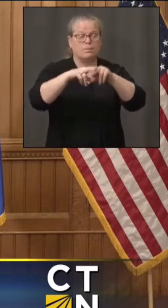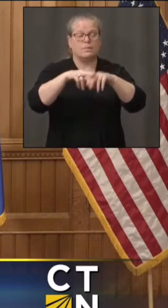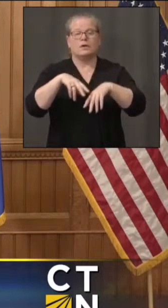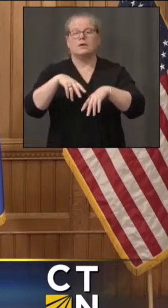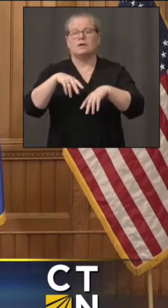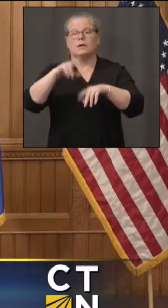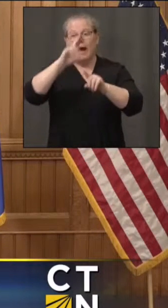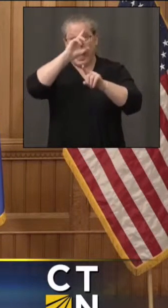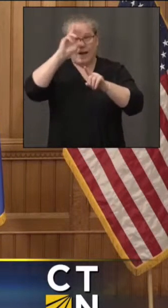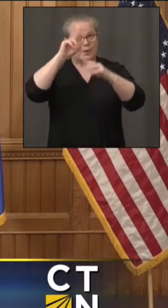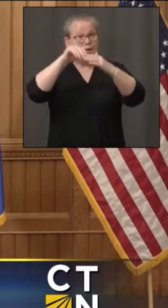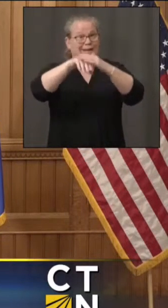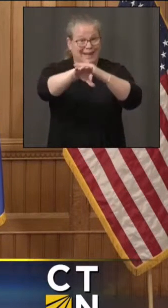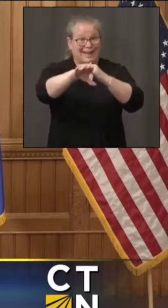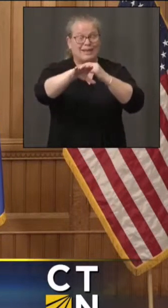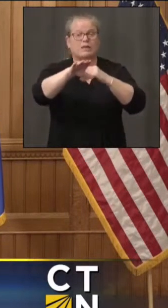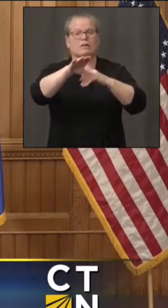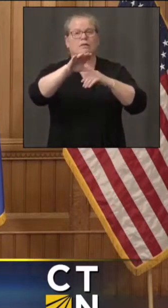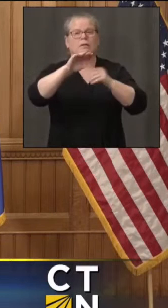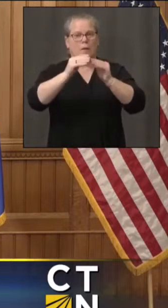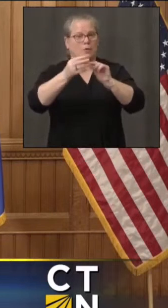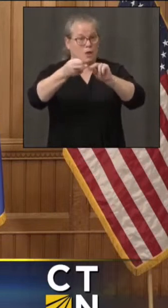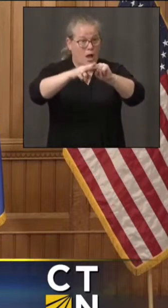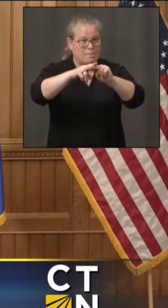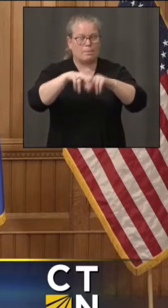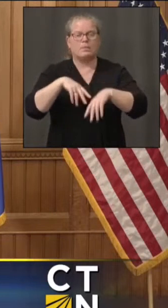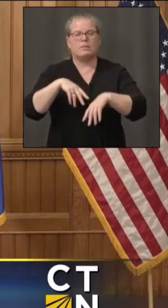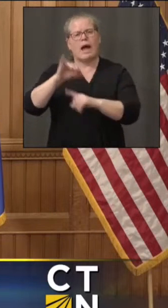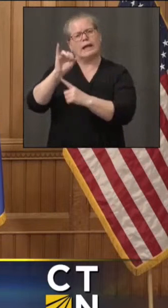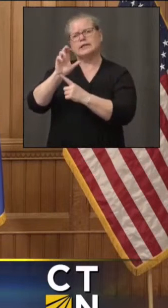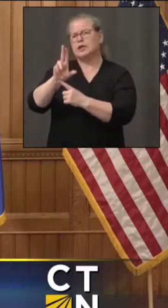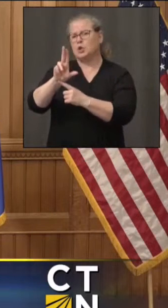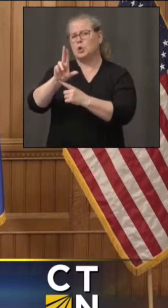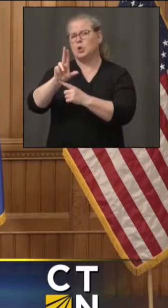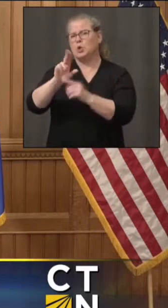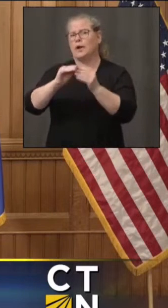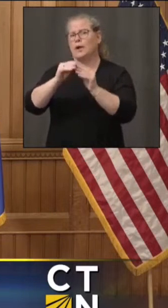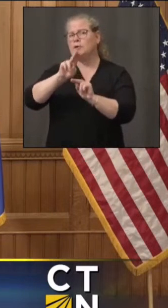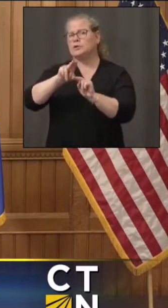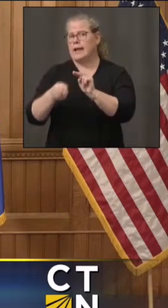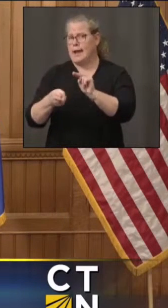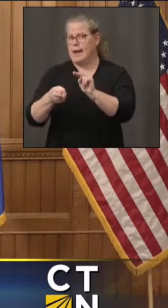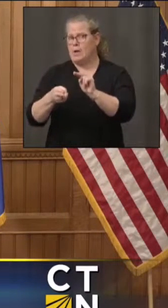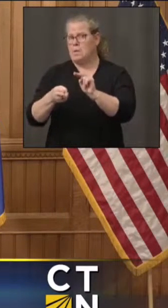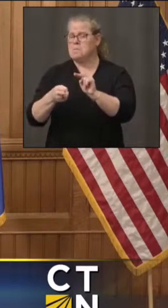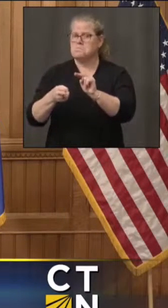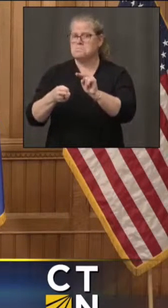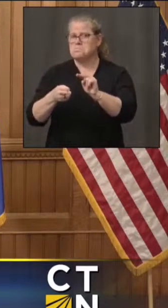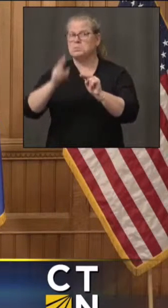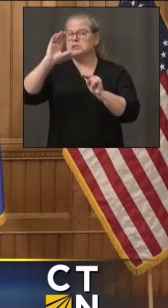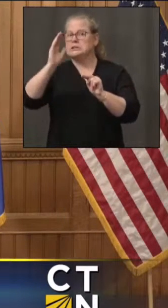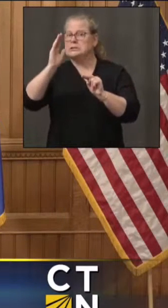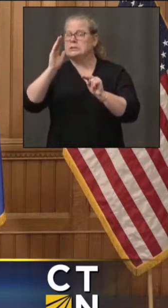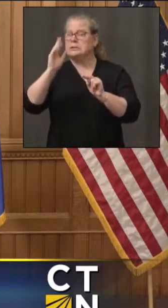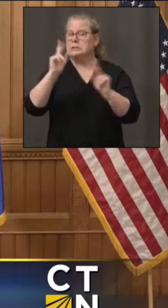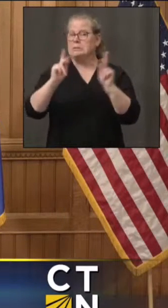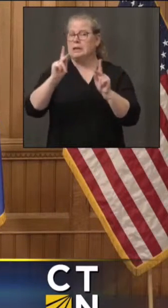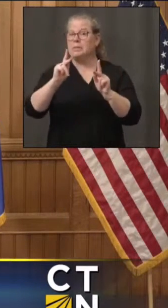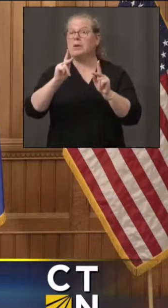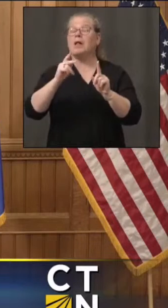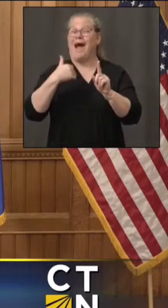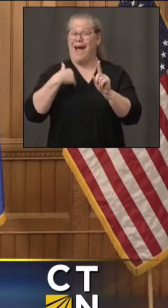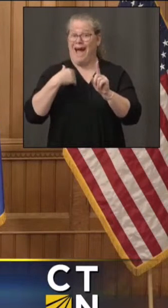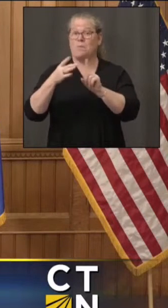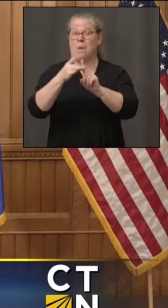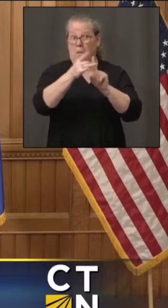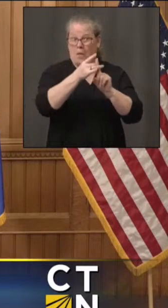people requiring ventilation going down, it seems to suggest that people are getting less sick. What do you attribute that to? Does it